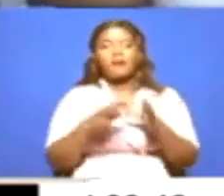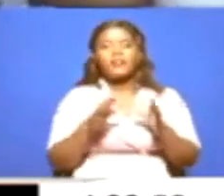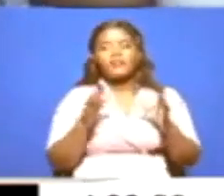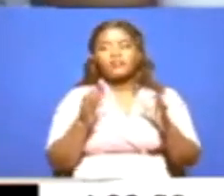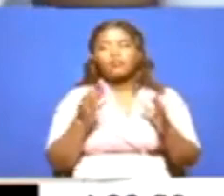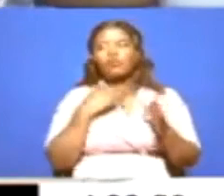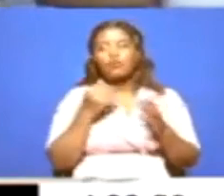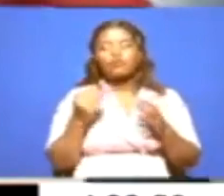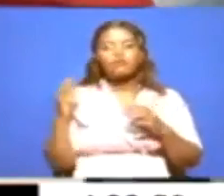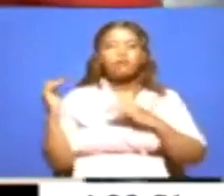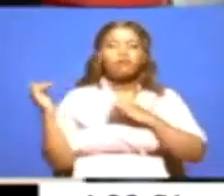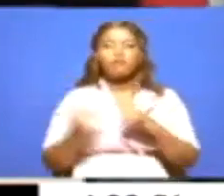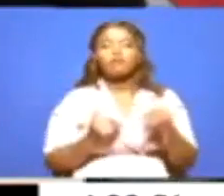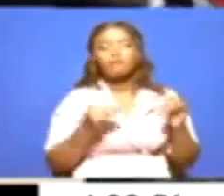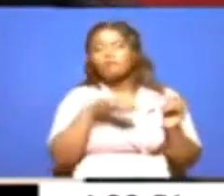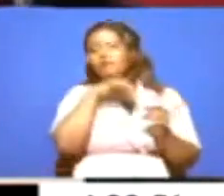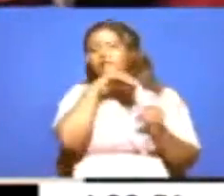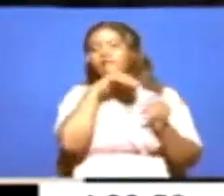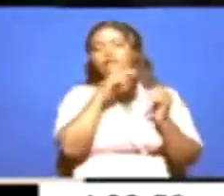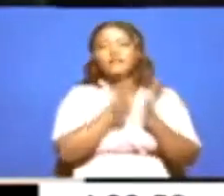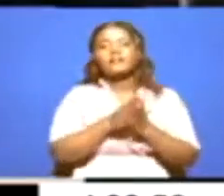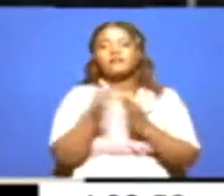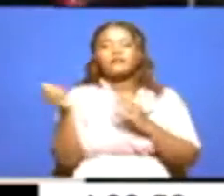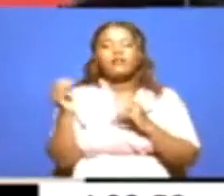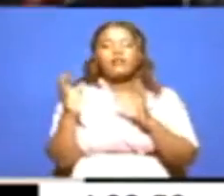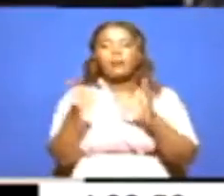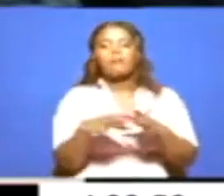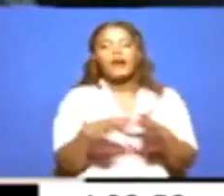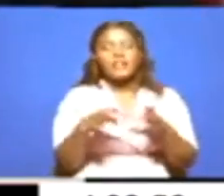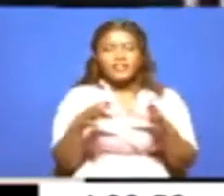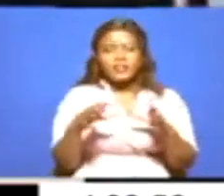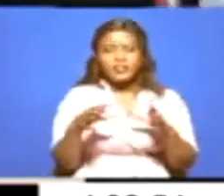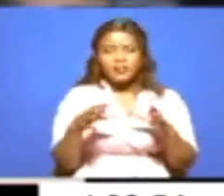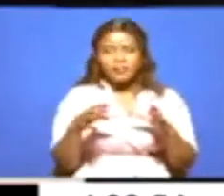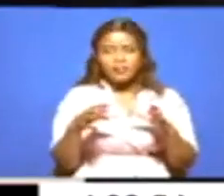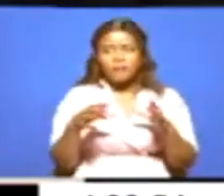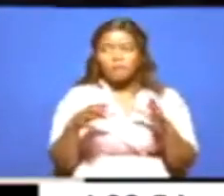and other like-minded parties. For Lunchtime News, I'm Gladys Mungai.